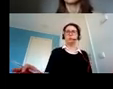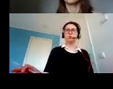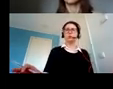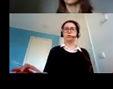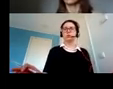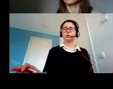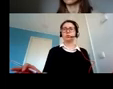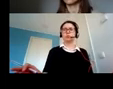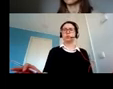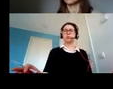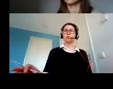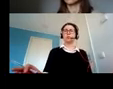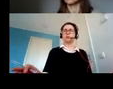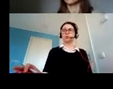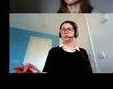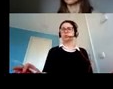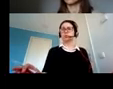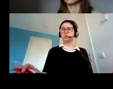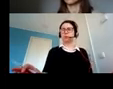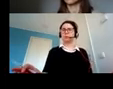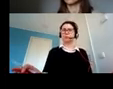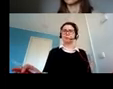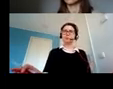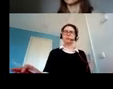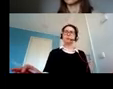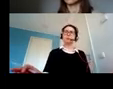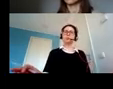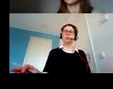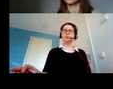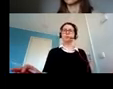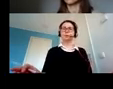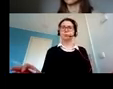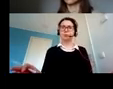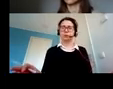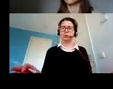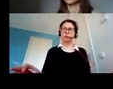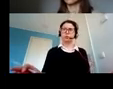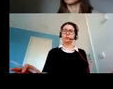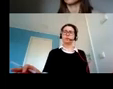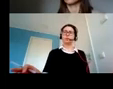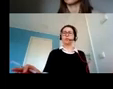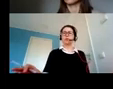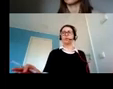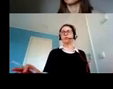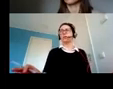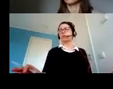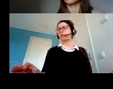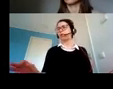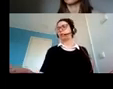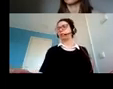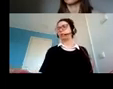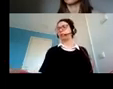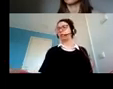hopefully, these weaknesses could be addressed in the framework of the implementation of the